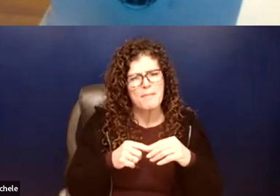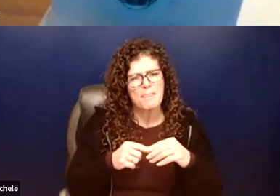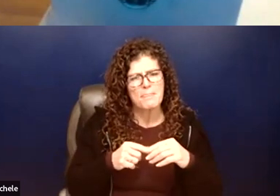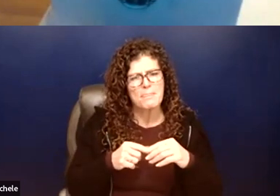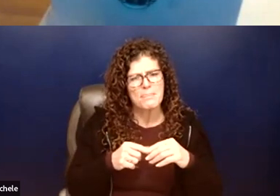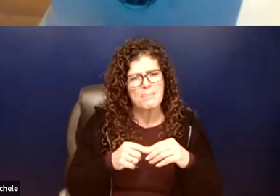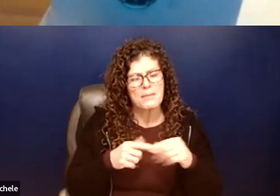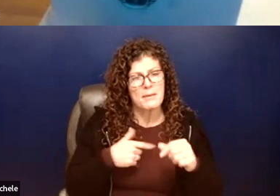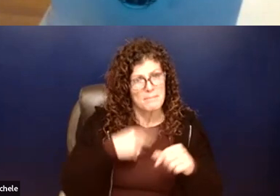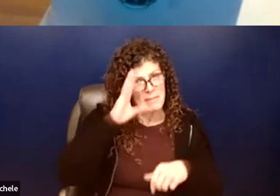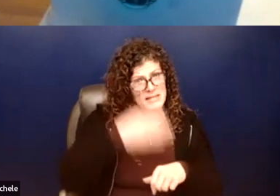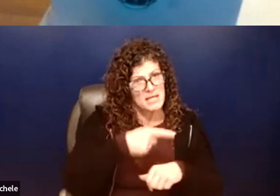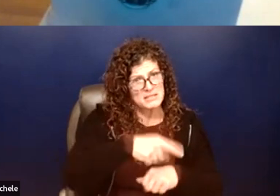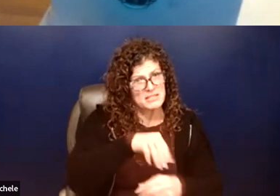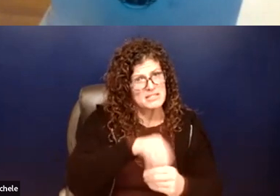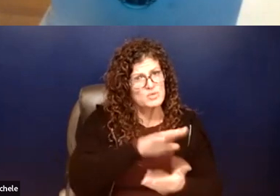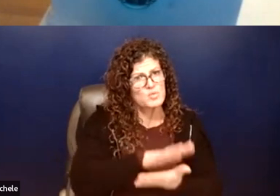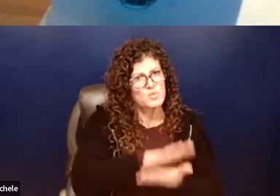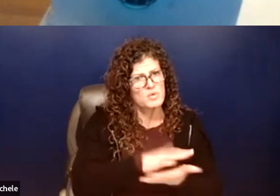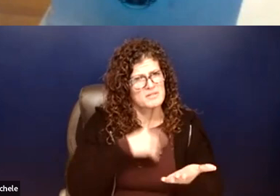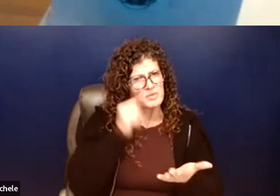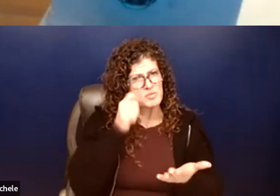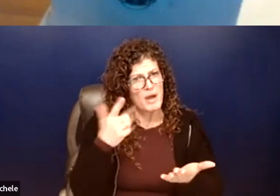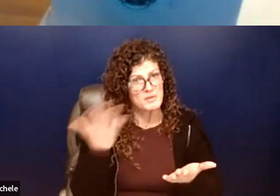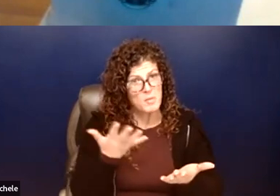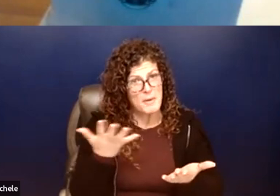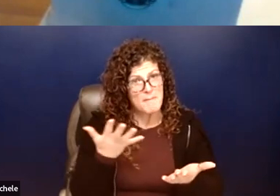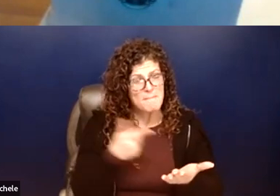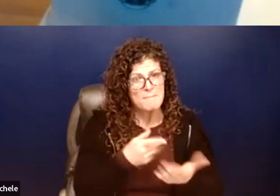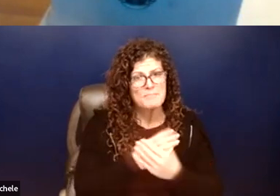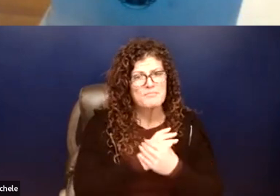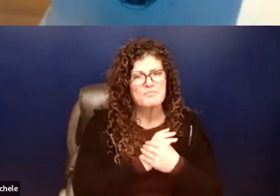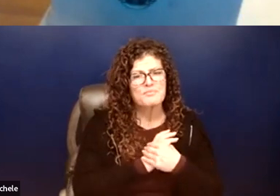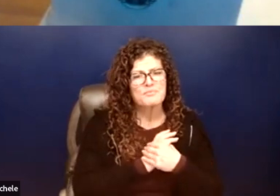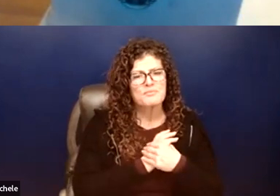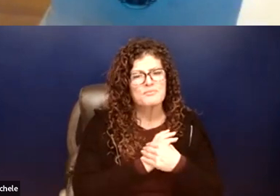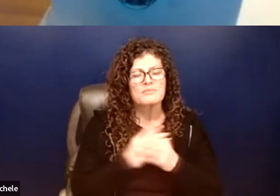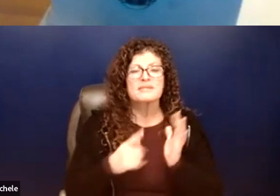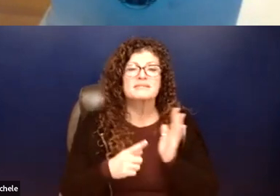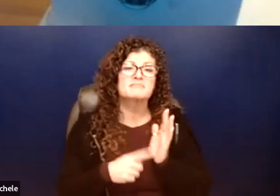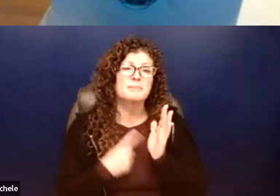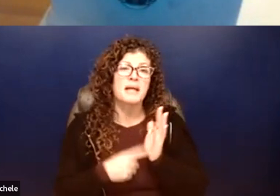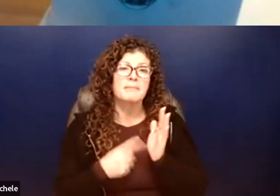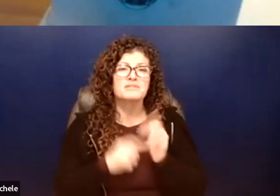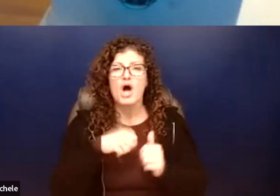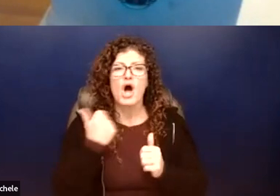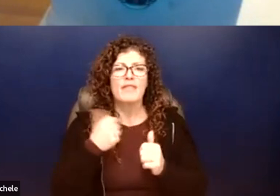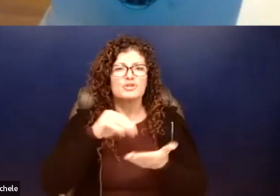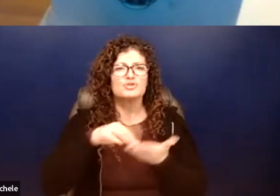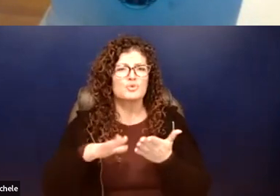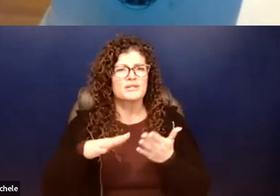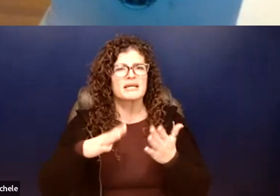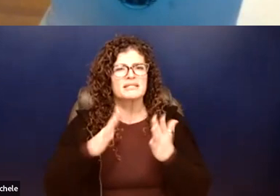that school was that, for example, sometimes students would be walking through the hallway and they were having